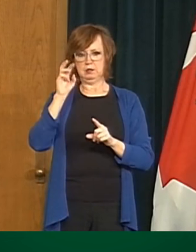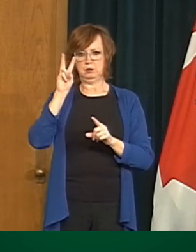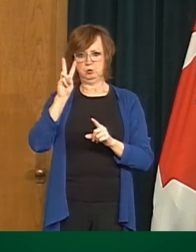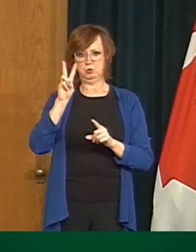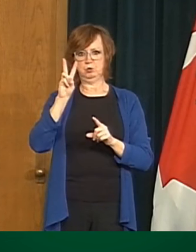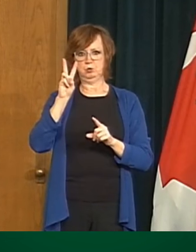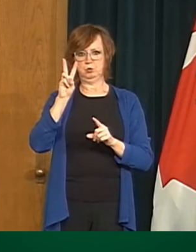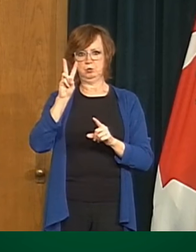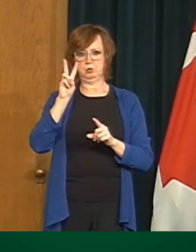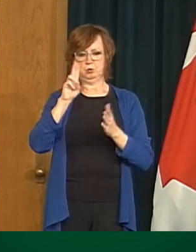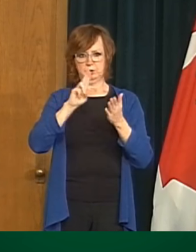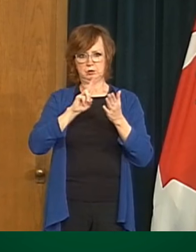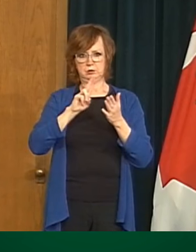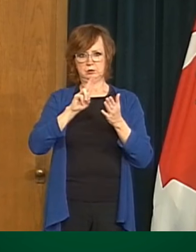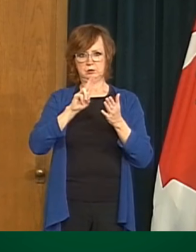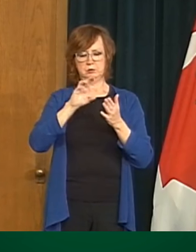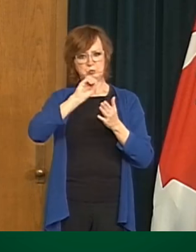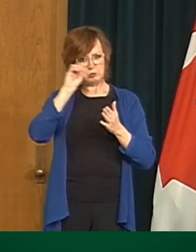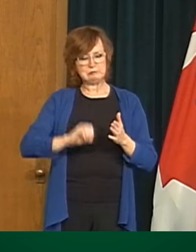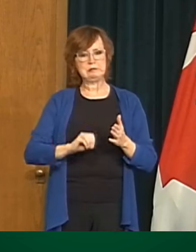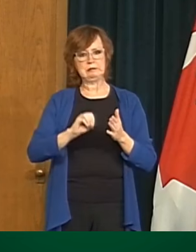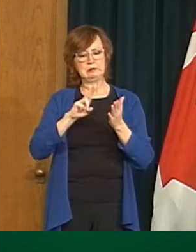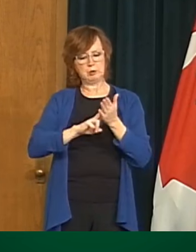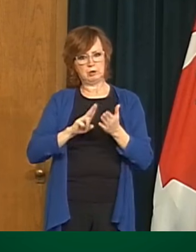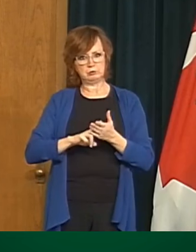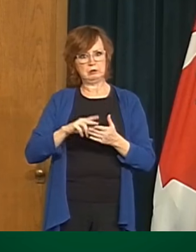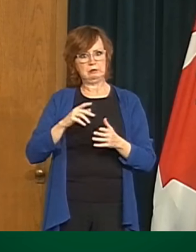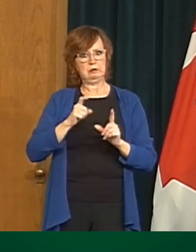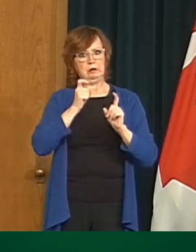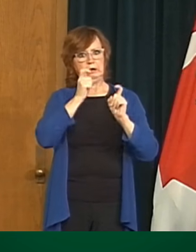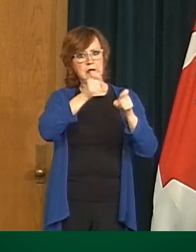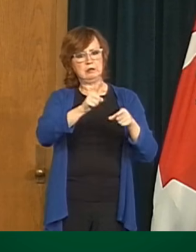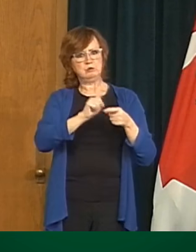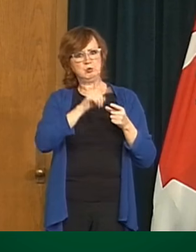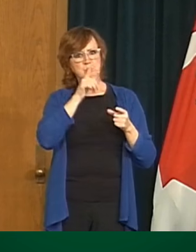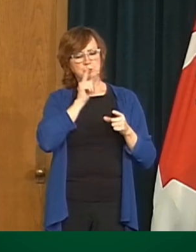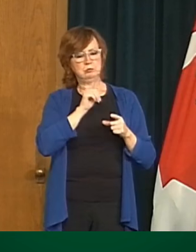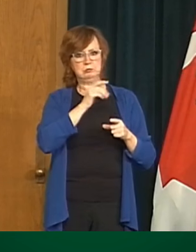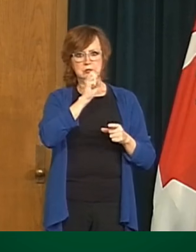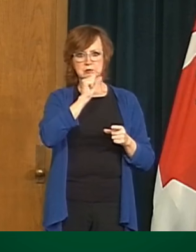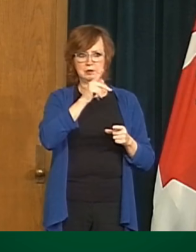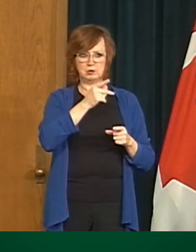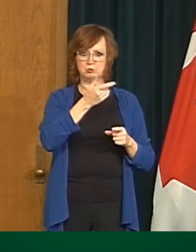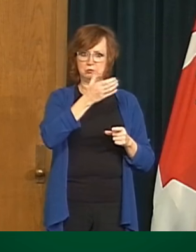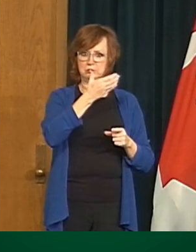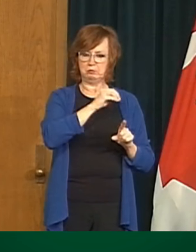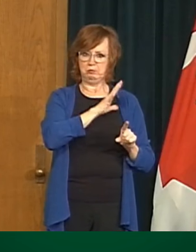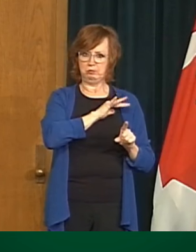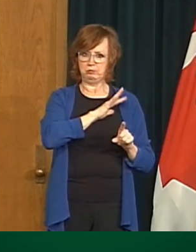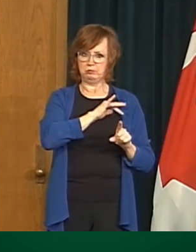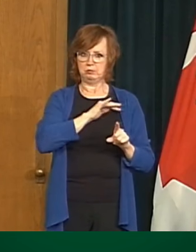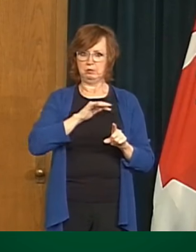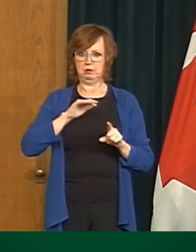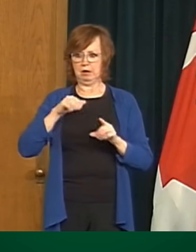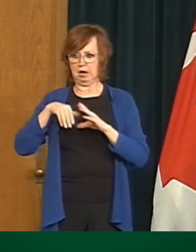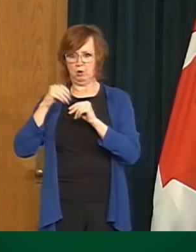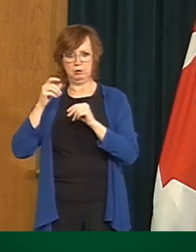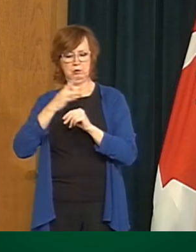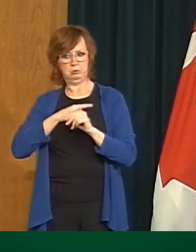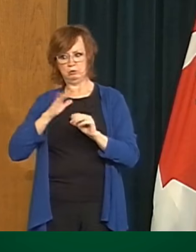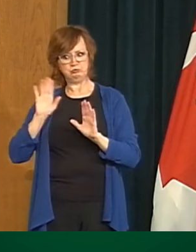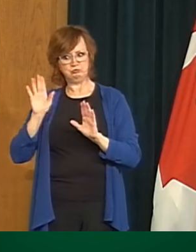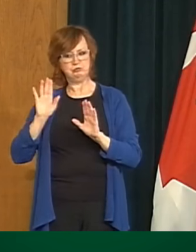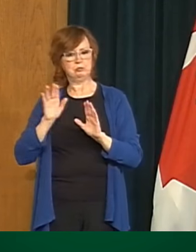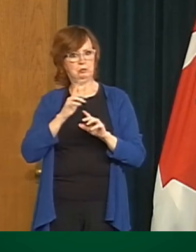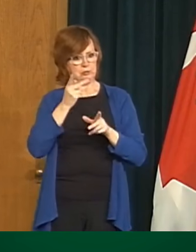companies, and we want to build on that through this investment. There are a number of tools available to Sask Builds to ensure stimulus products benefit